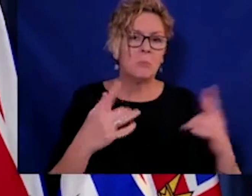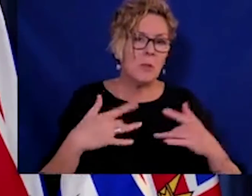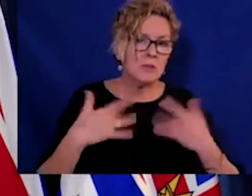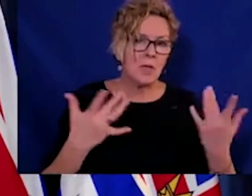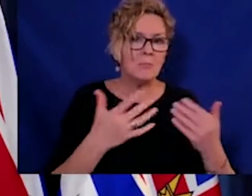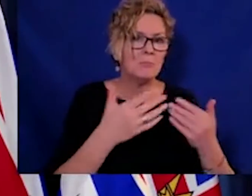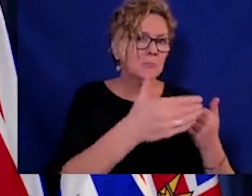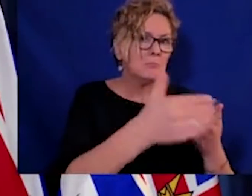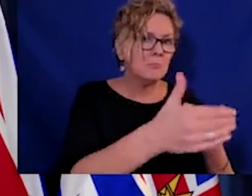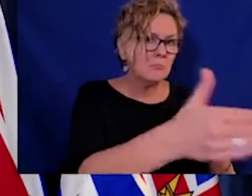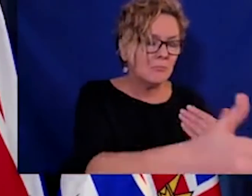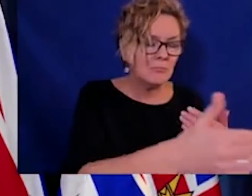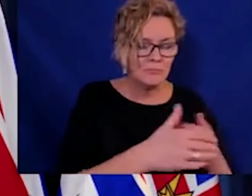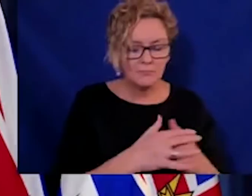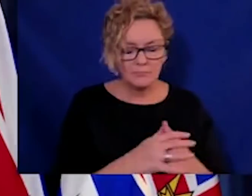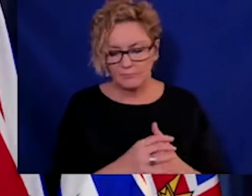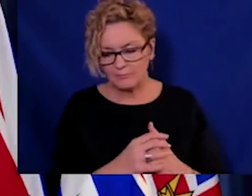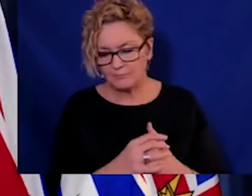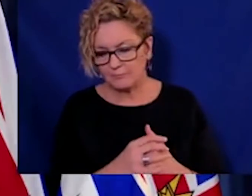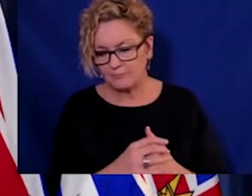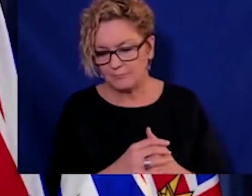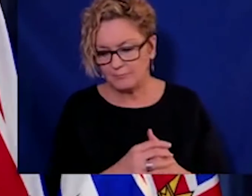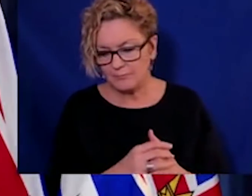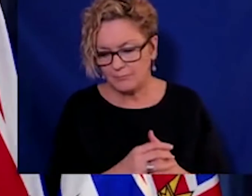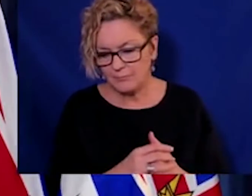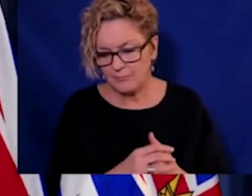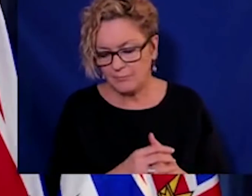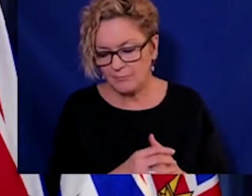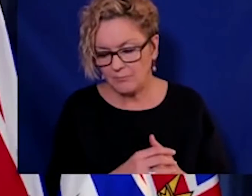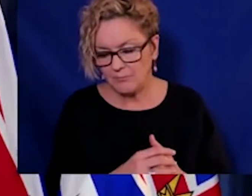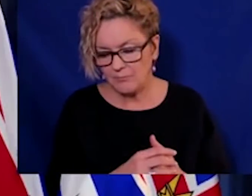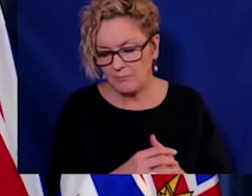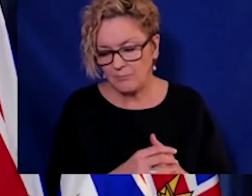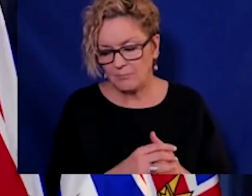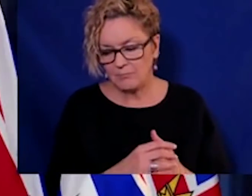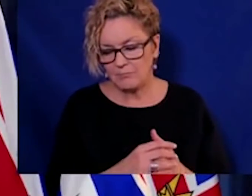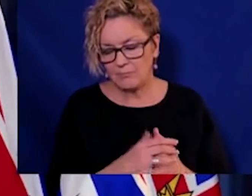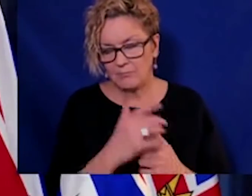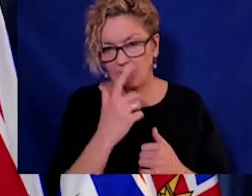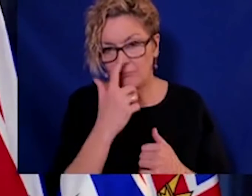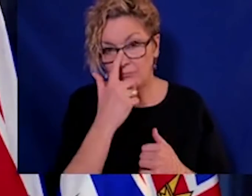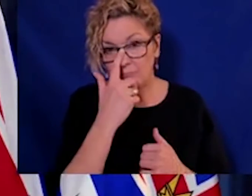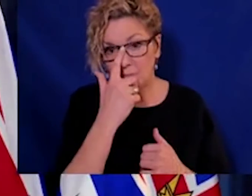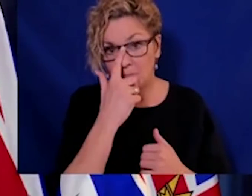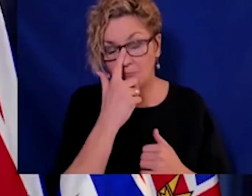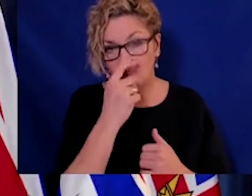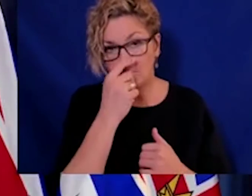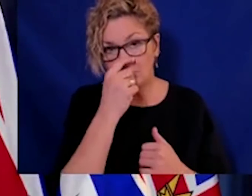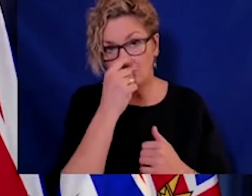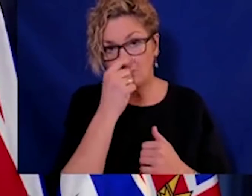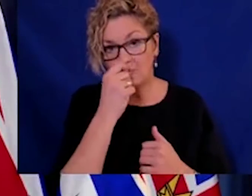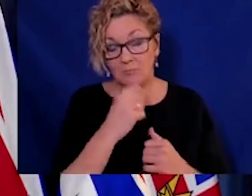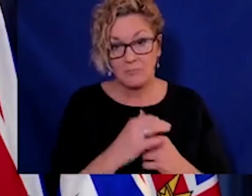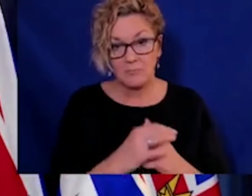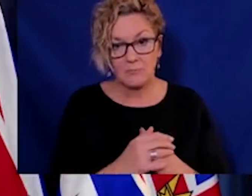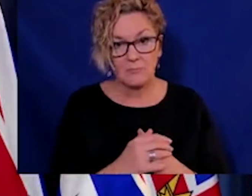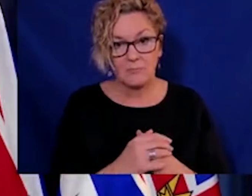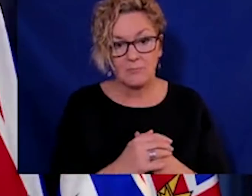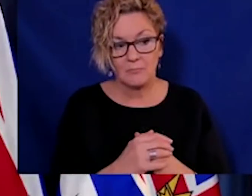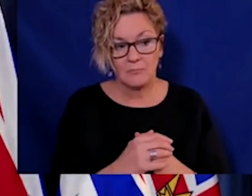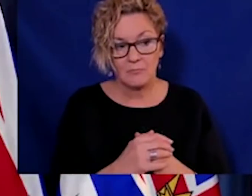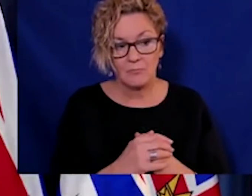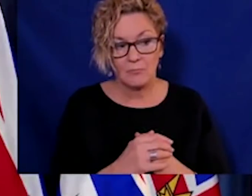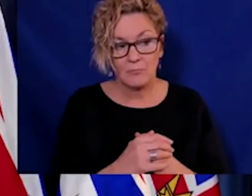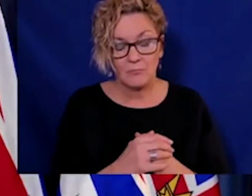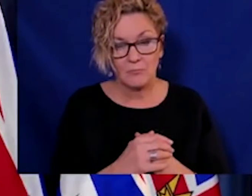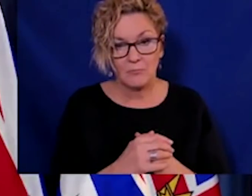days to end gender-based violence and note a report which includes that subject and many others about unmasking gender inequity